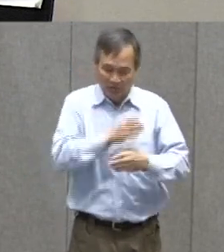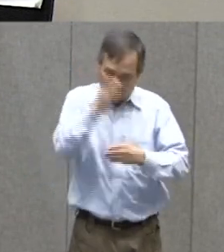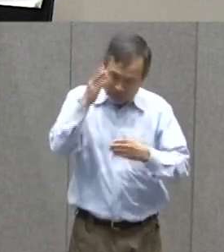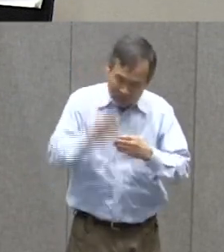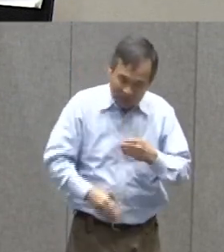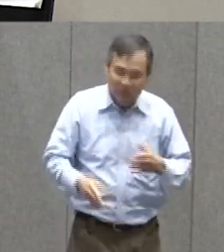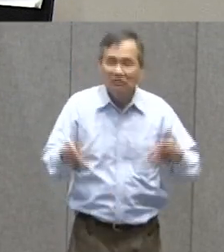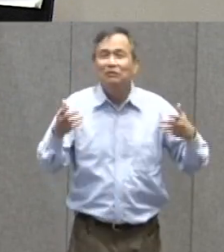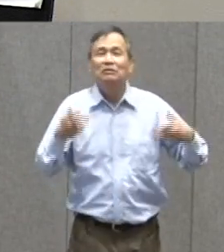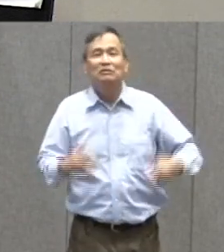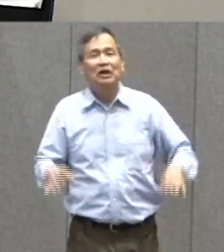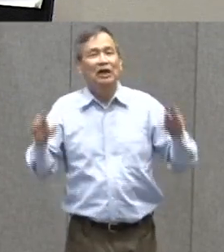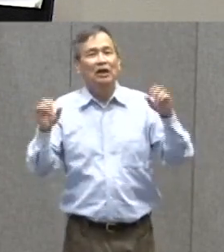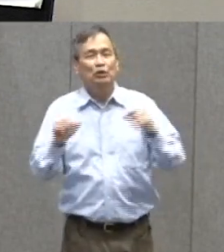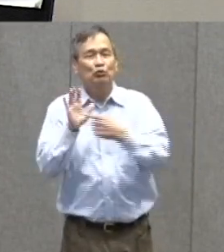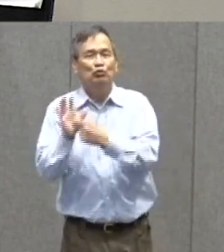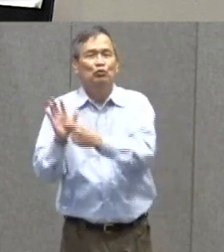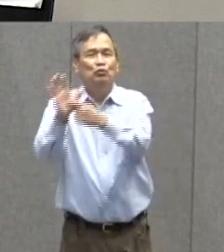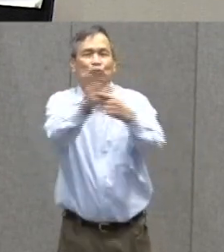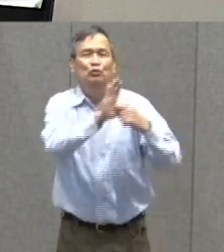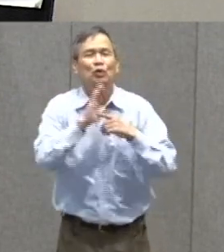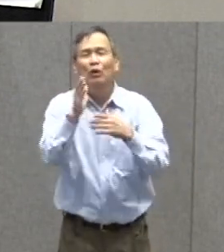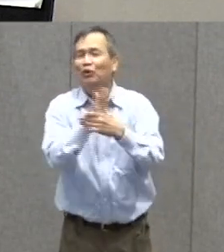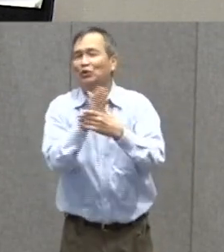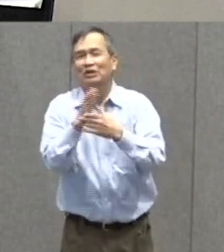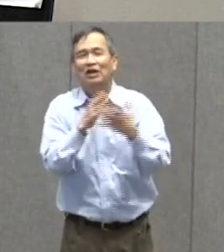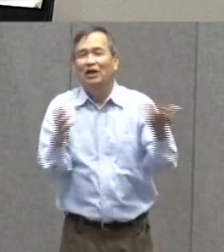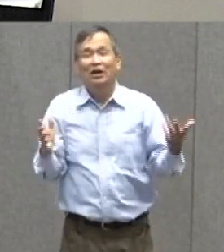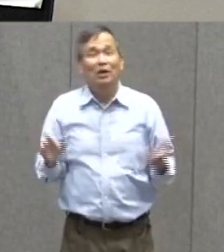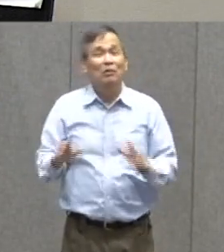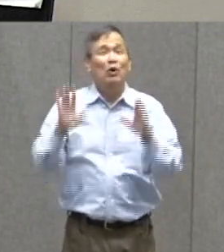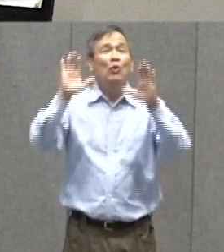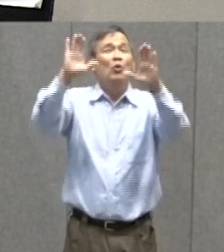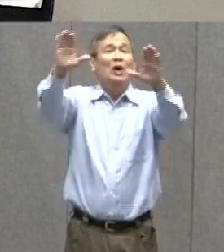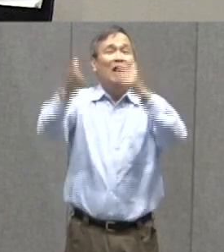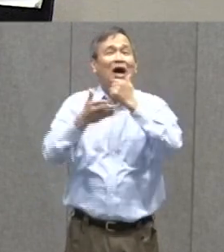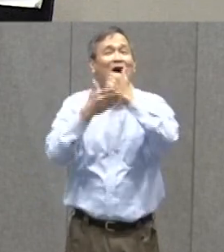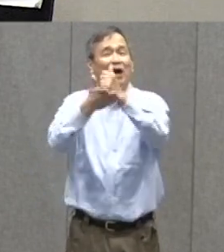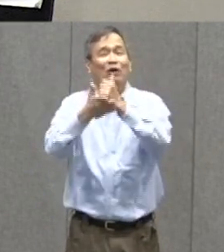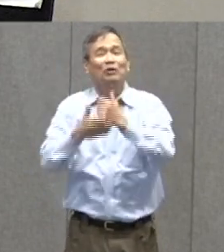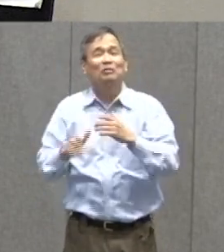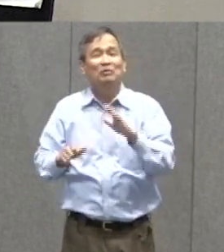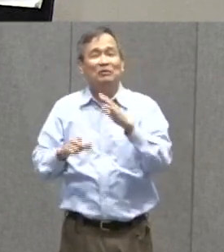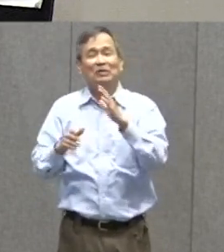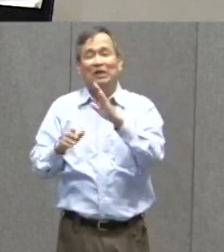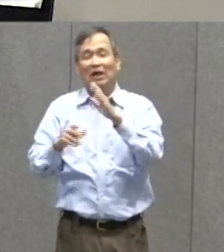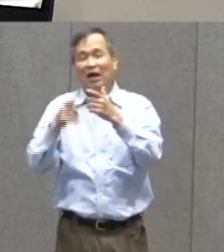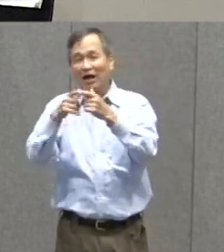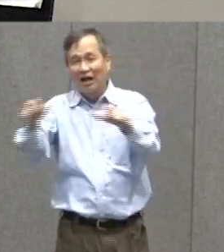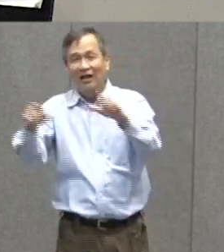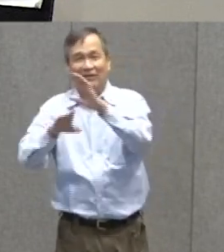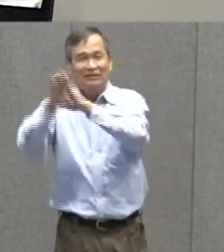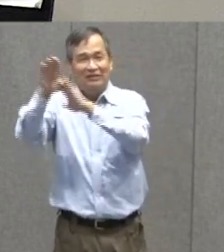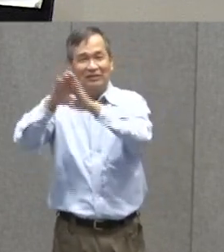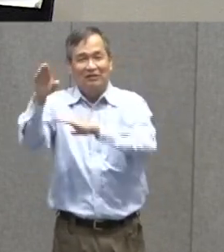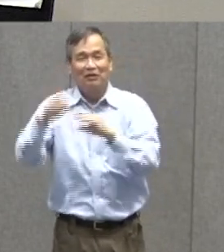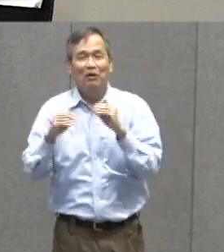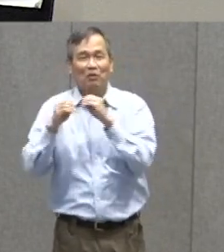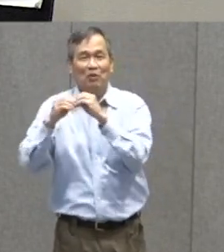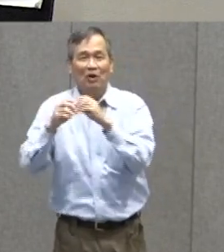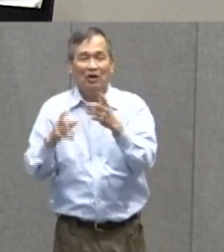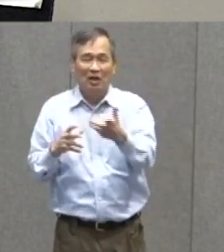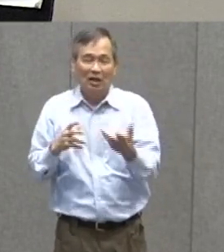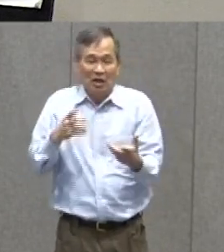share this. I want you to, this would be great for your language development. I want you to be able to take what you learned